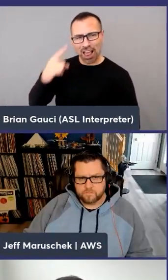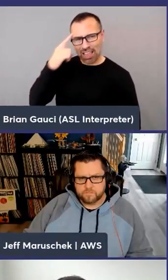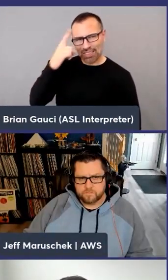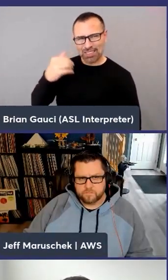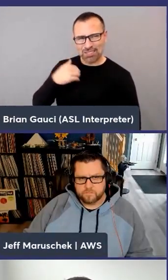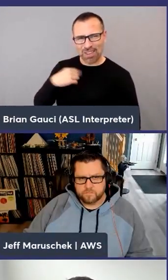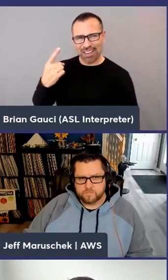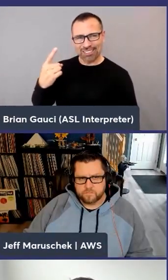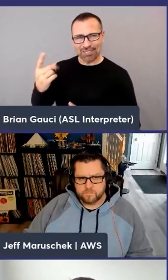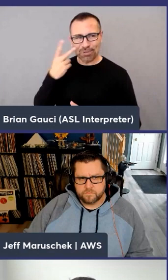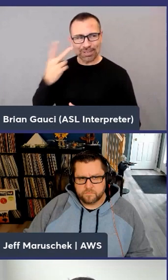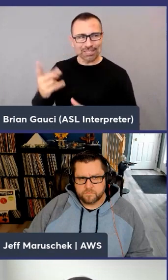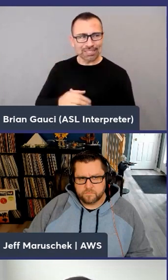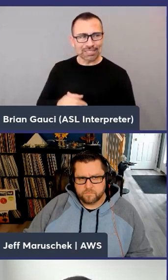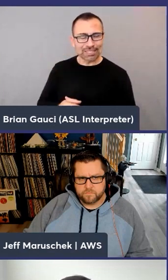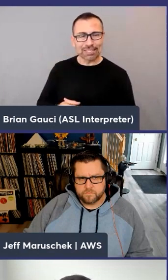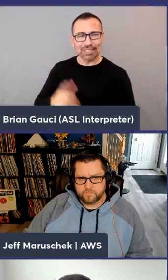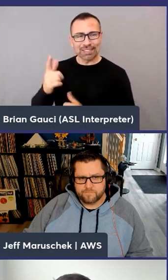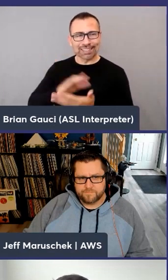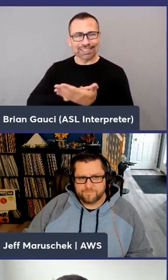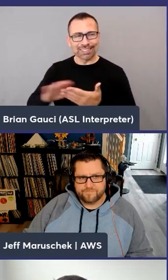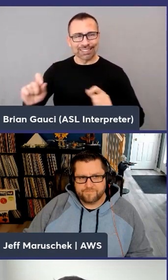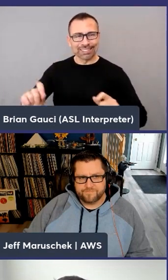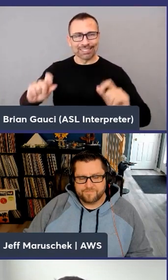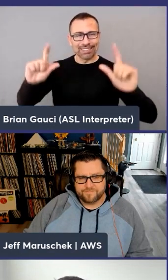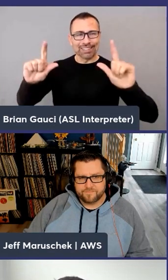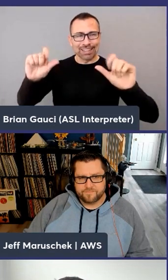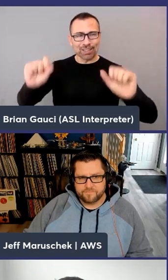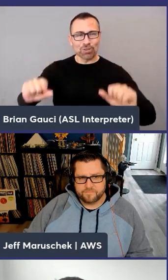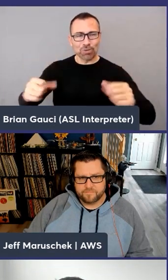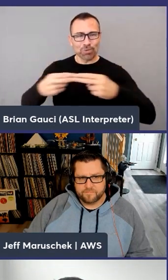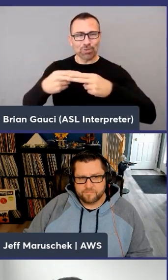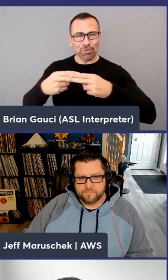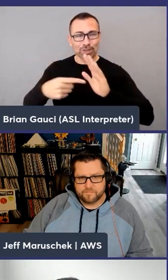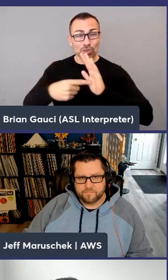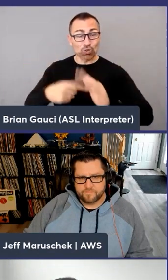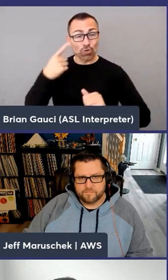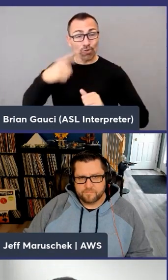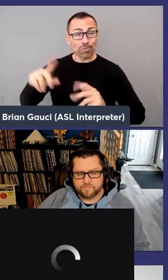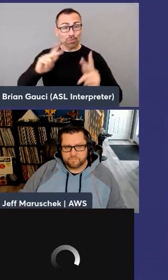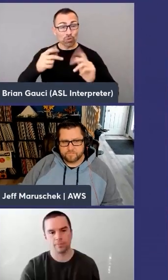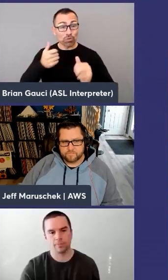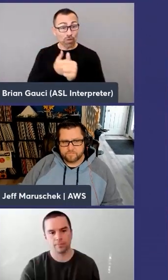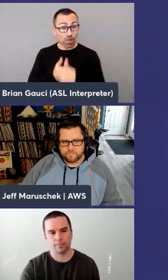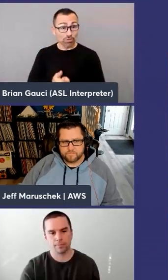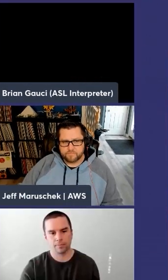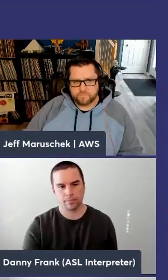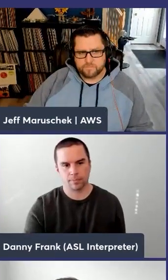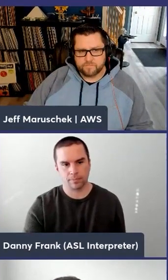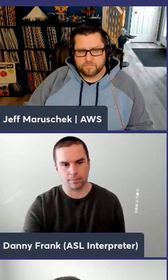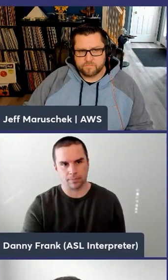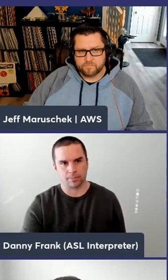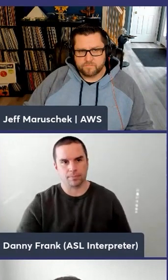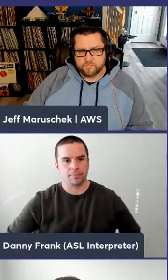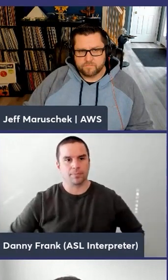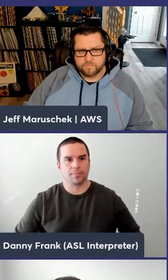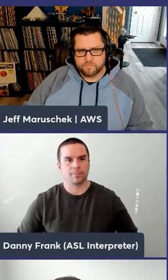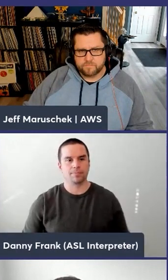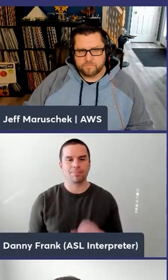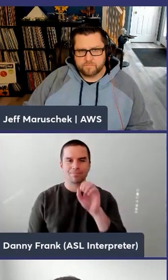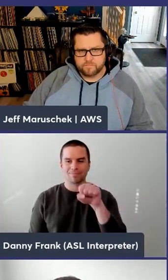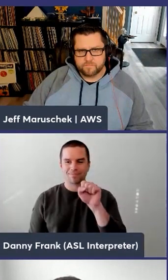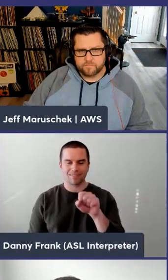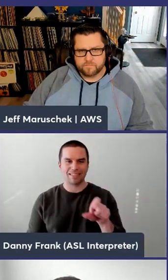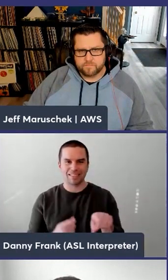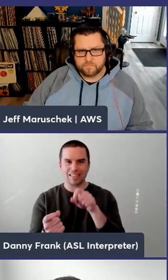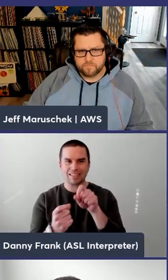nice little slide deck that we could show for folks to kind of keep track of what we're talking about here. Yeah, exactly. So I think we spoke